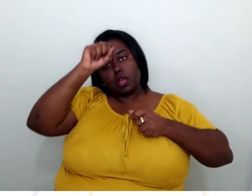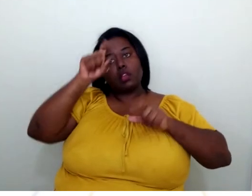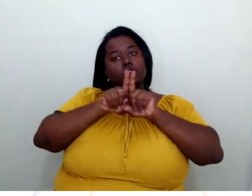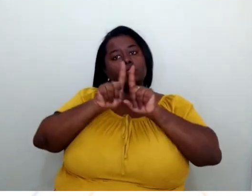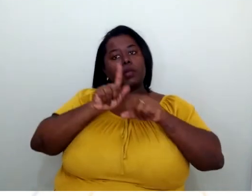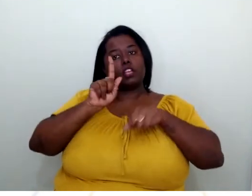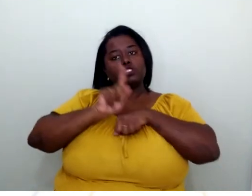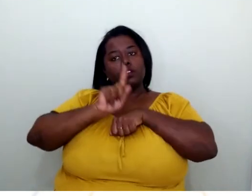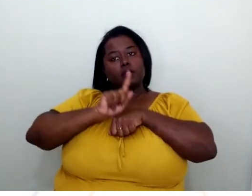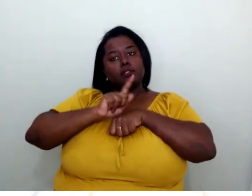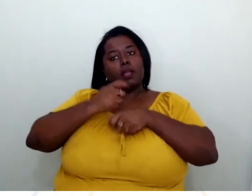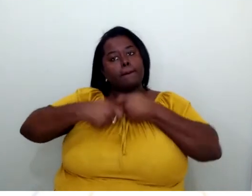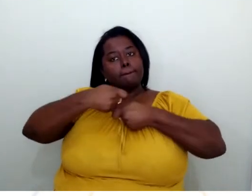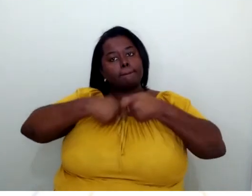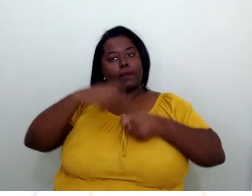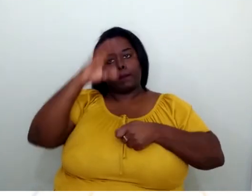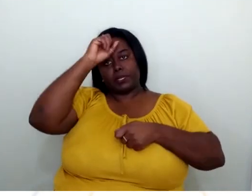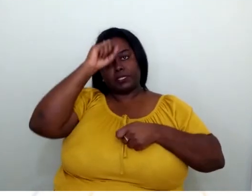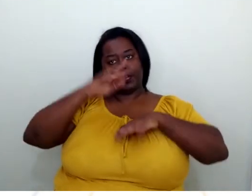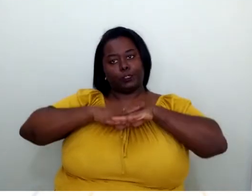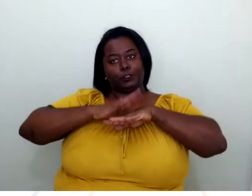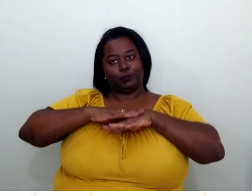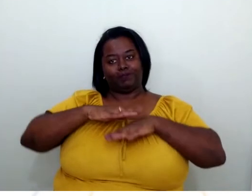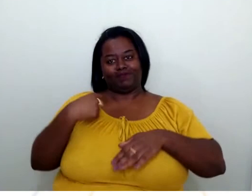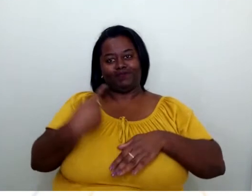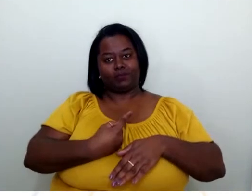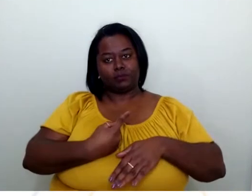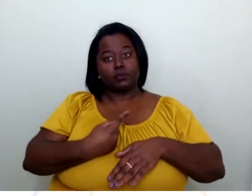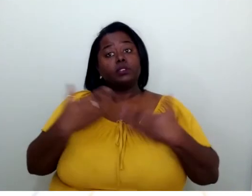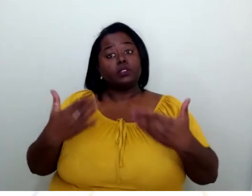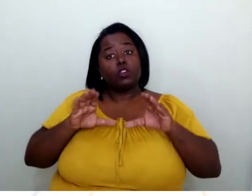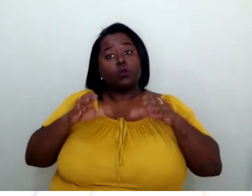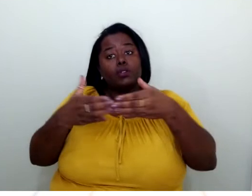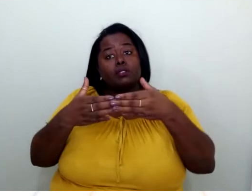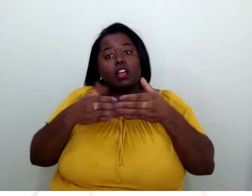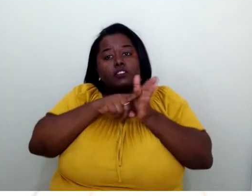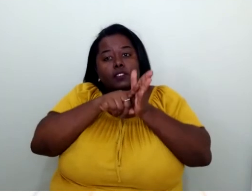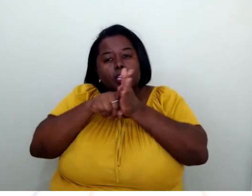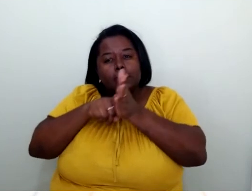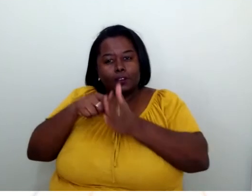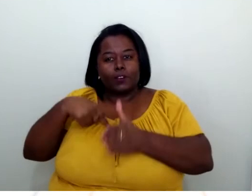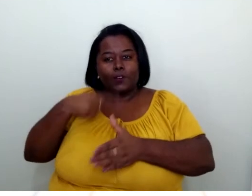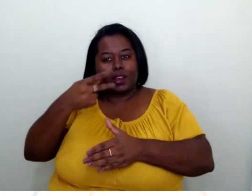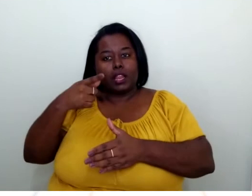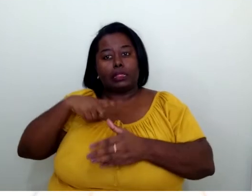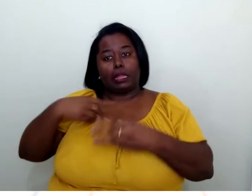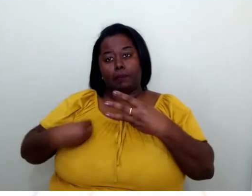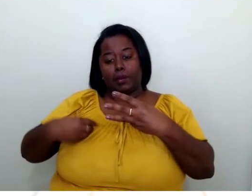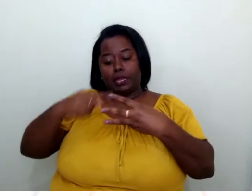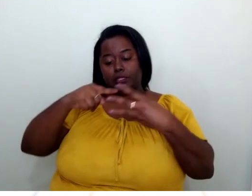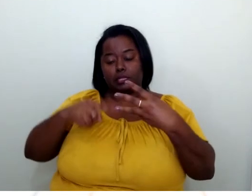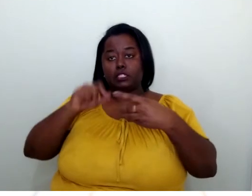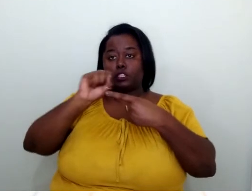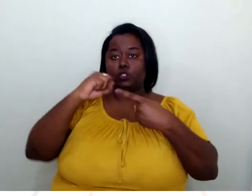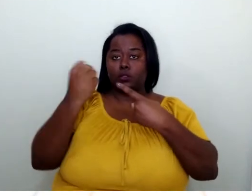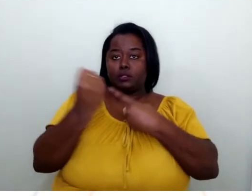process, but it happens through our dialogue, our communication, our work with other people. So while